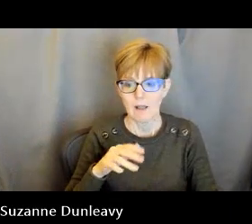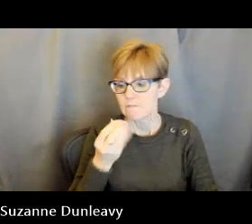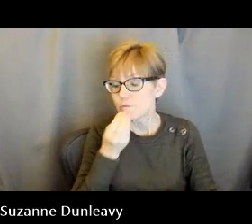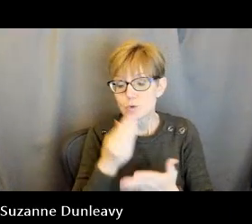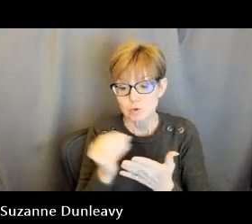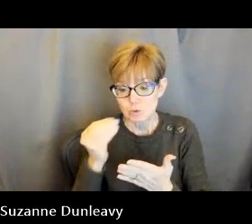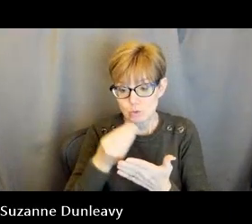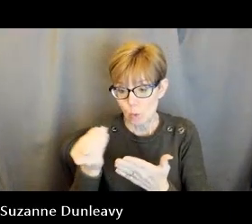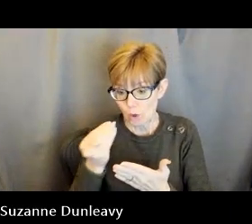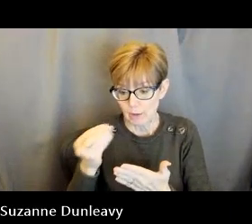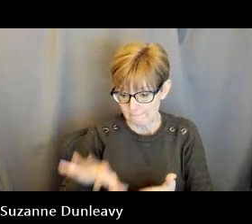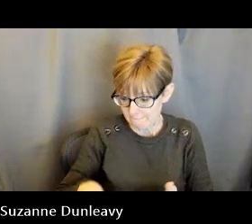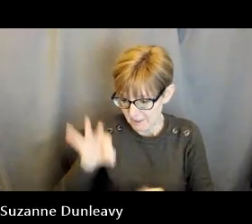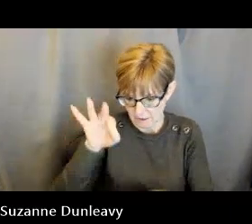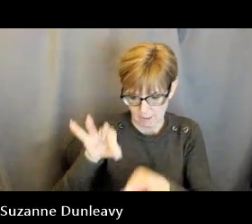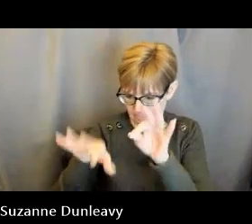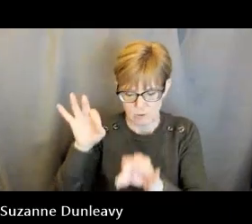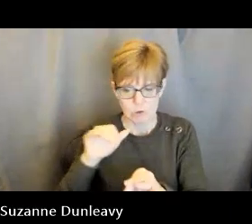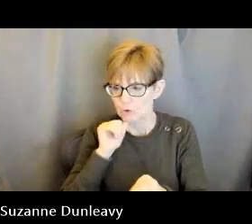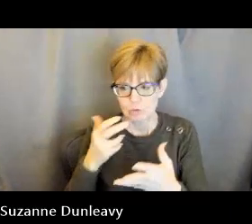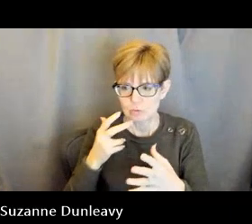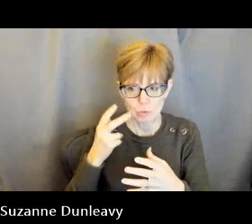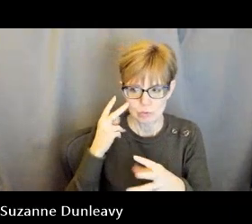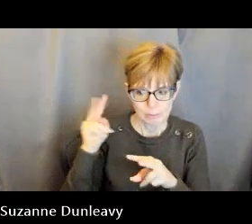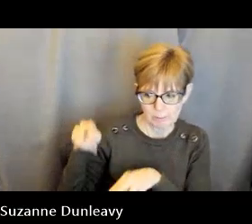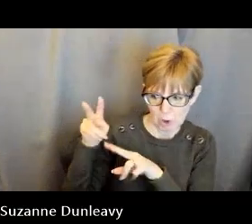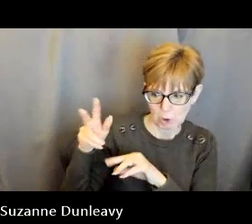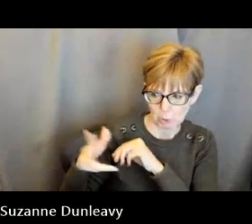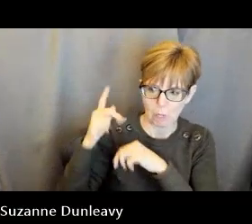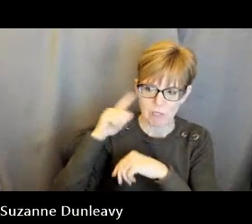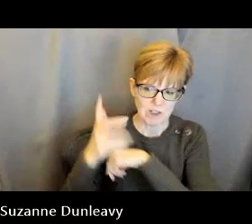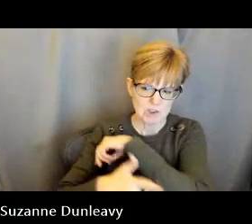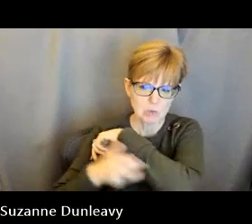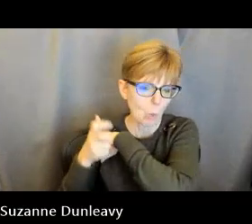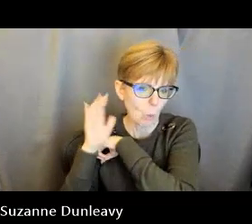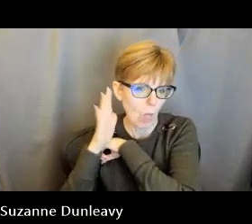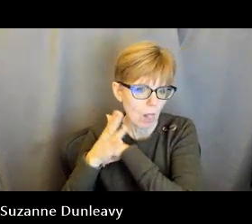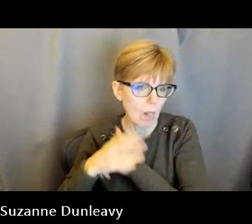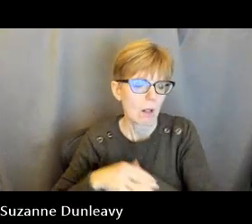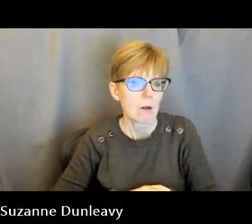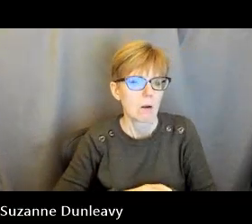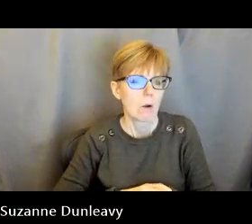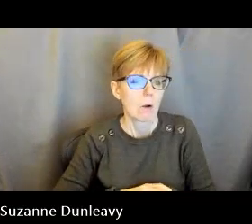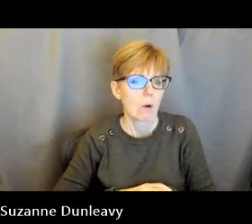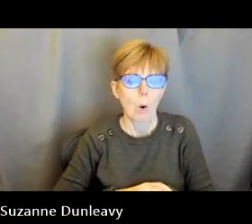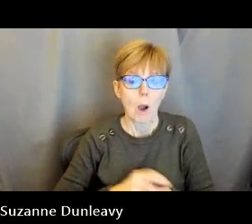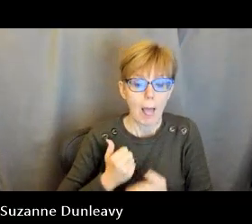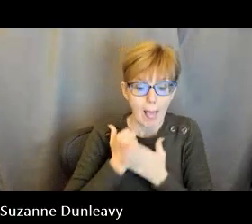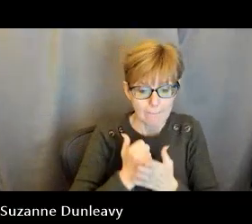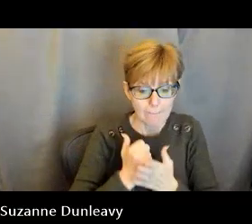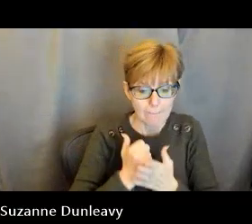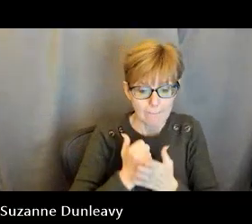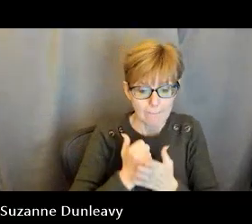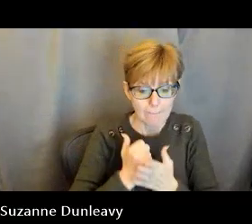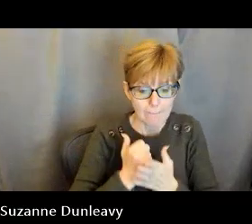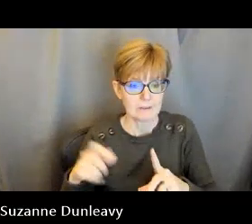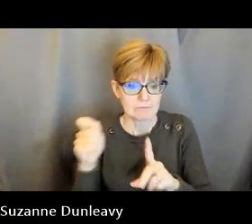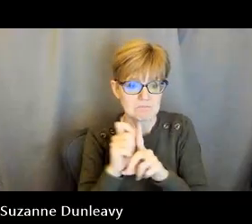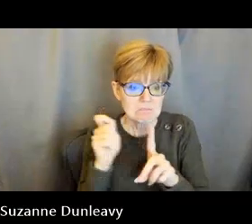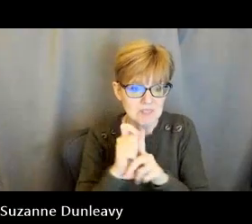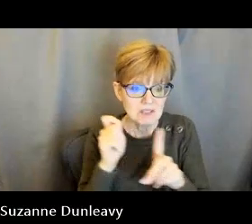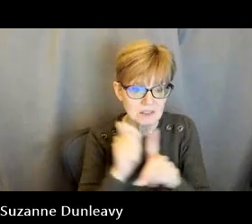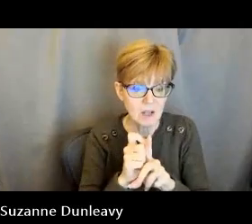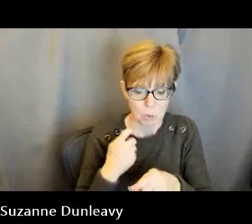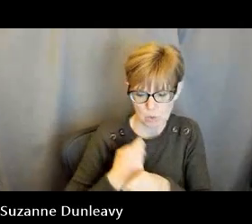store so people won't think you've stolen something, helping your child to cope with being taunted or teased because of their hair texture, the color